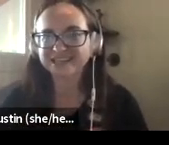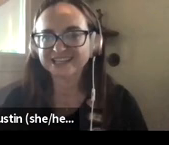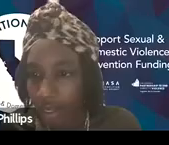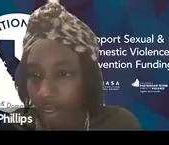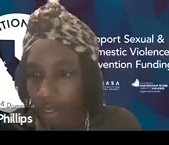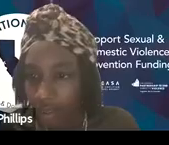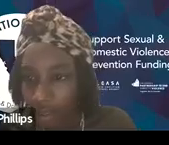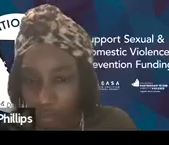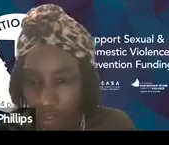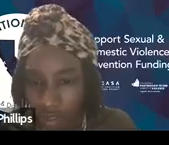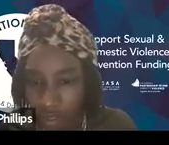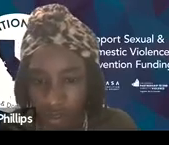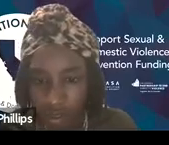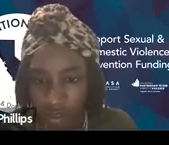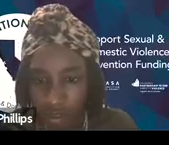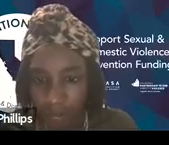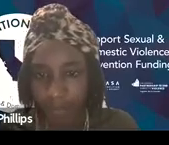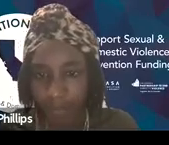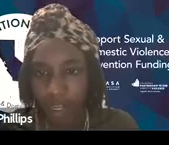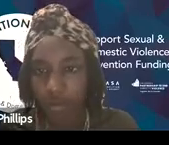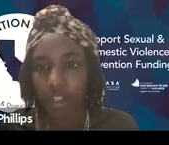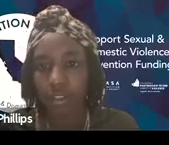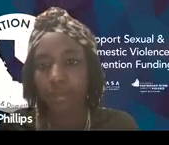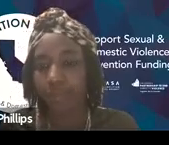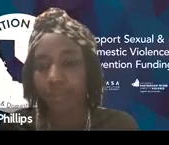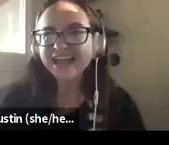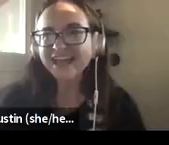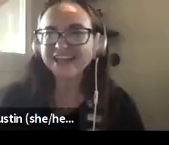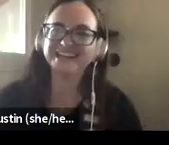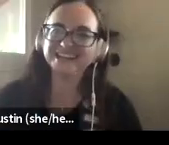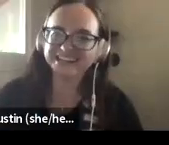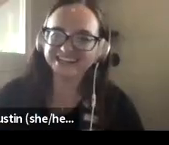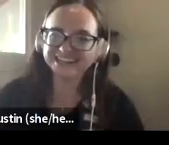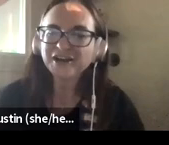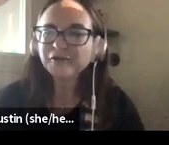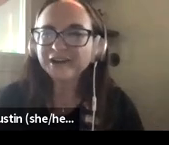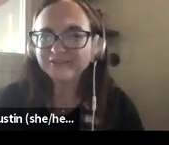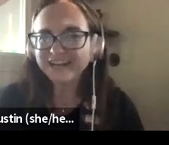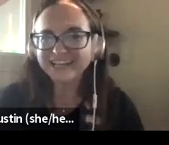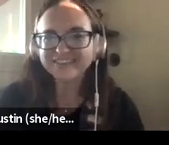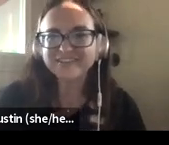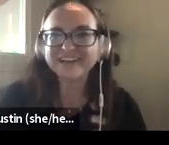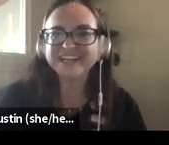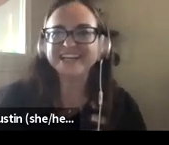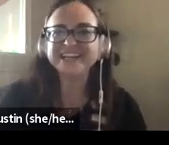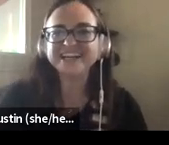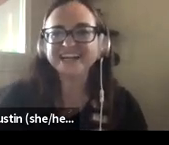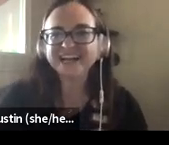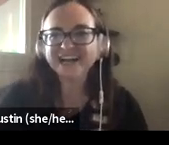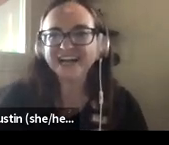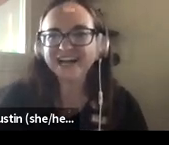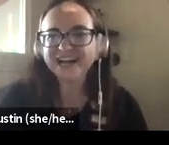Yeah, I think rooms are closing. Oh, they're closed now. Yay! Welcome back, everyone.